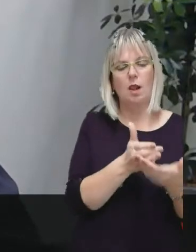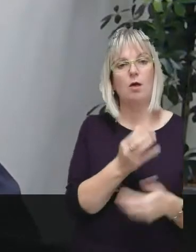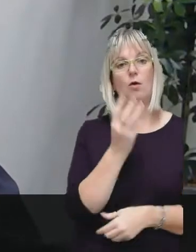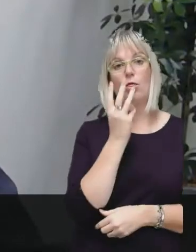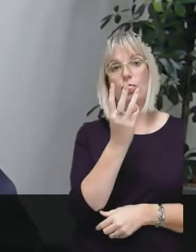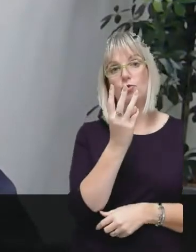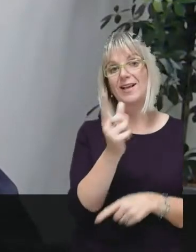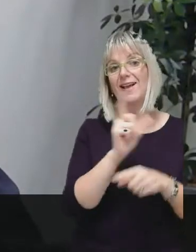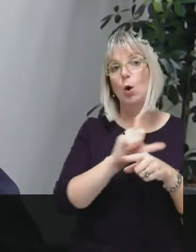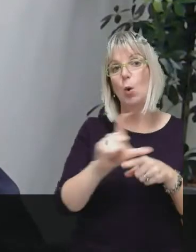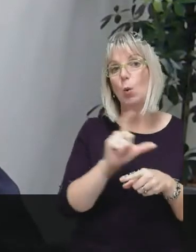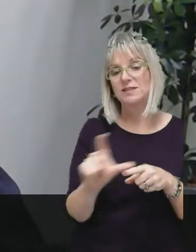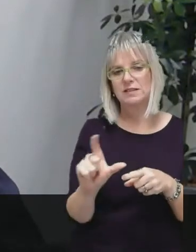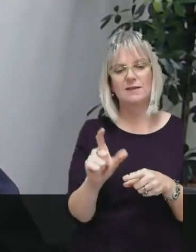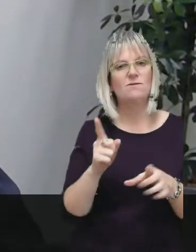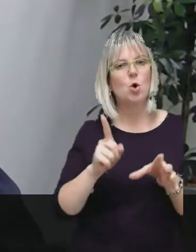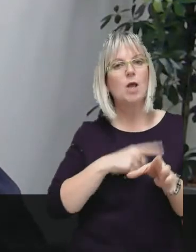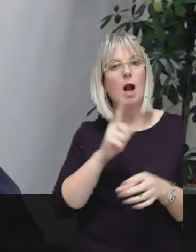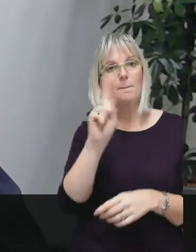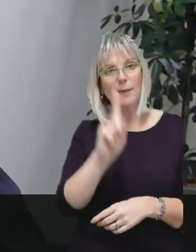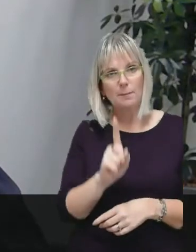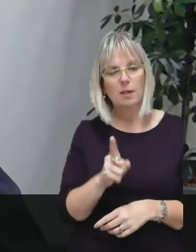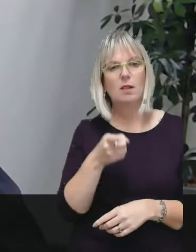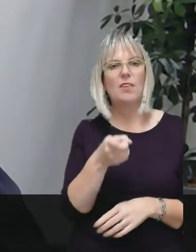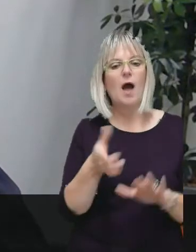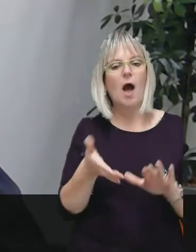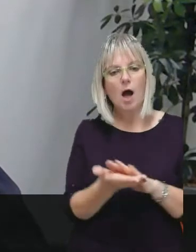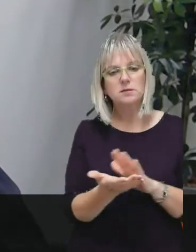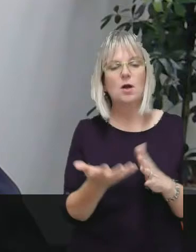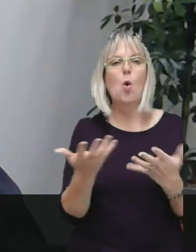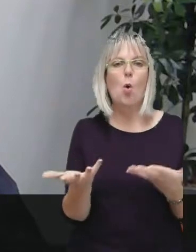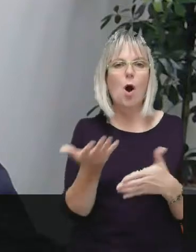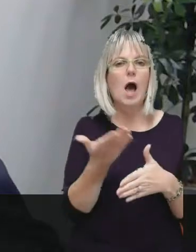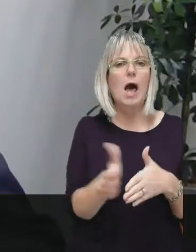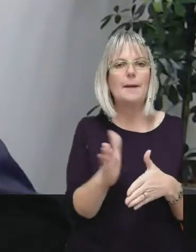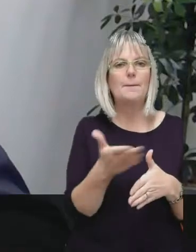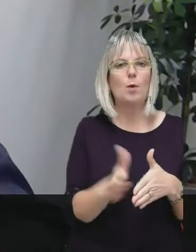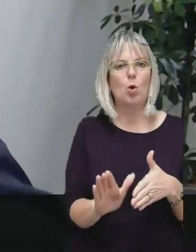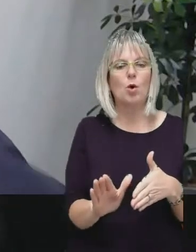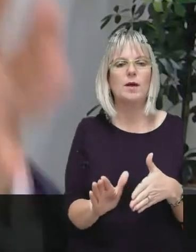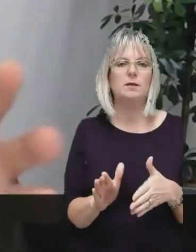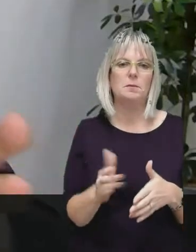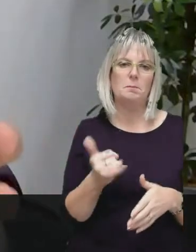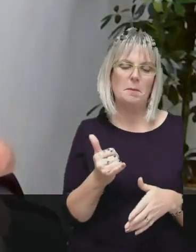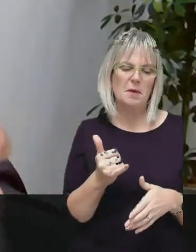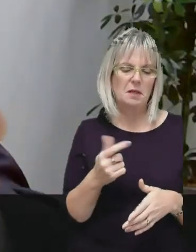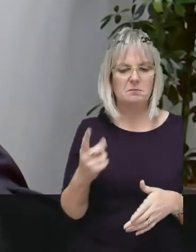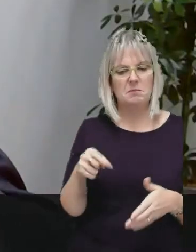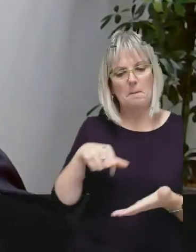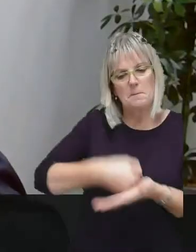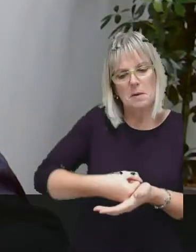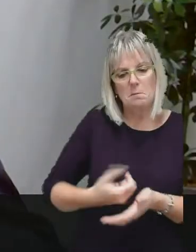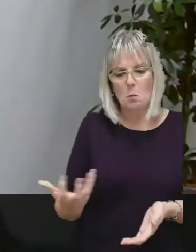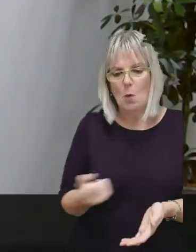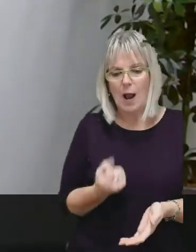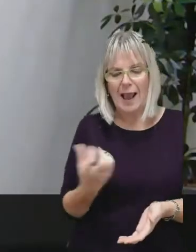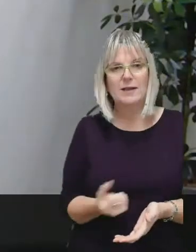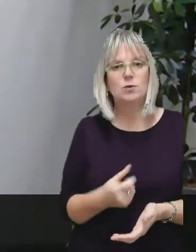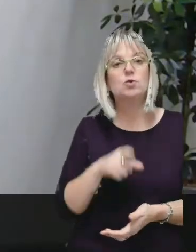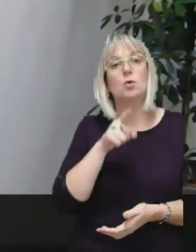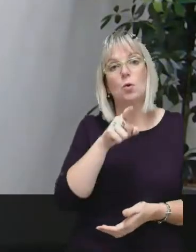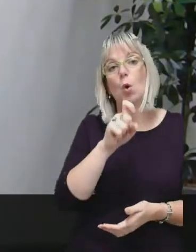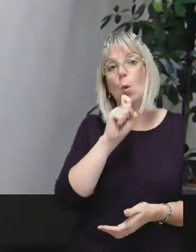are unemployed, as you've said, or underemployed, or receiving the minimum wage, to try and give you the skills, to give you the jobs that